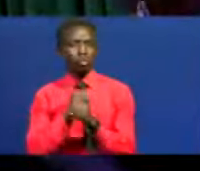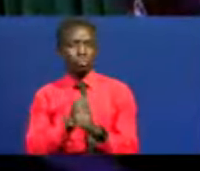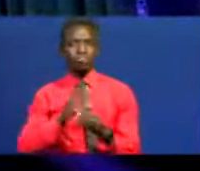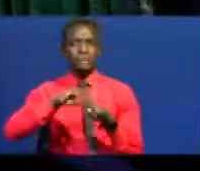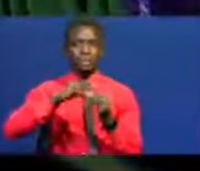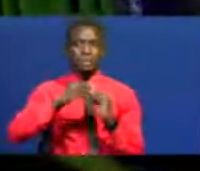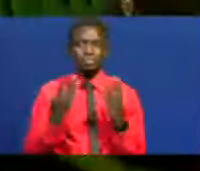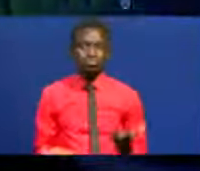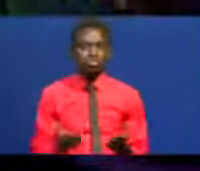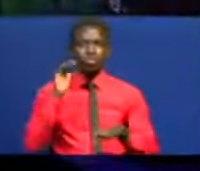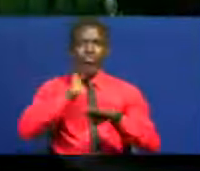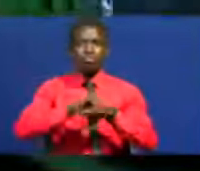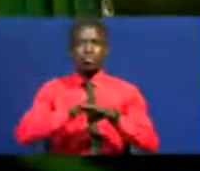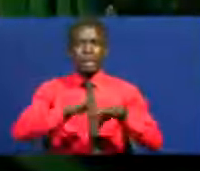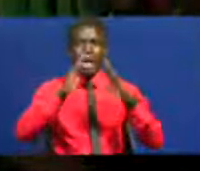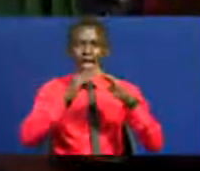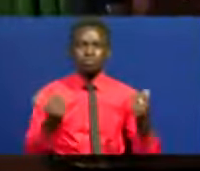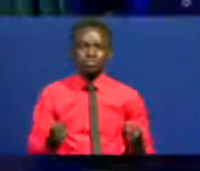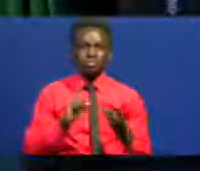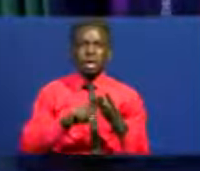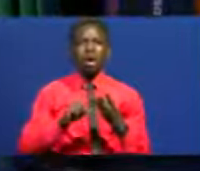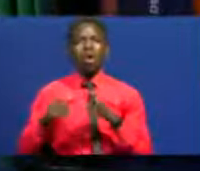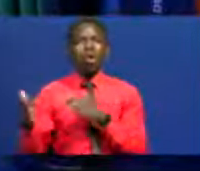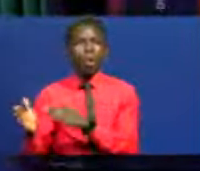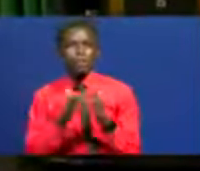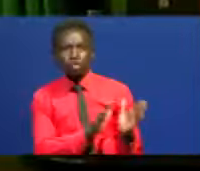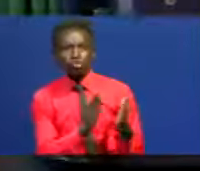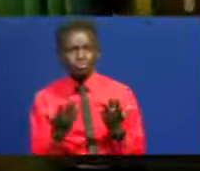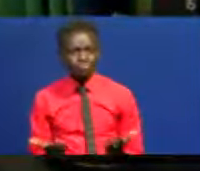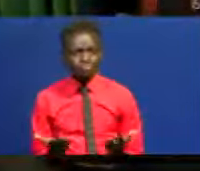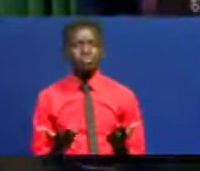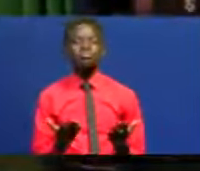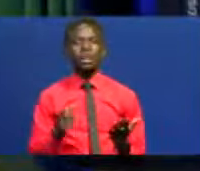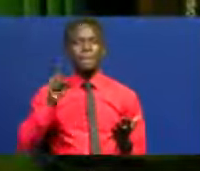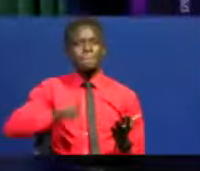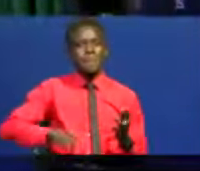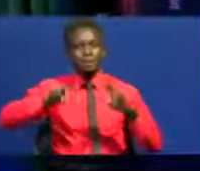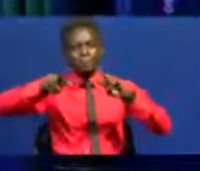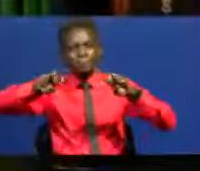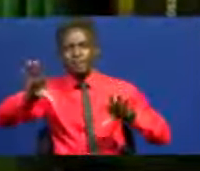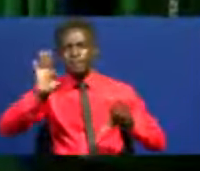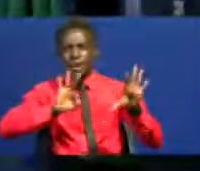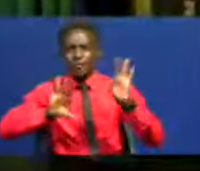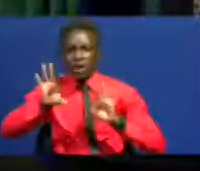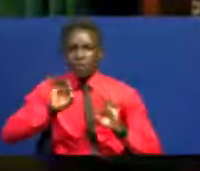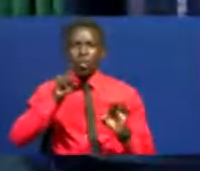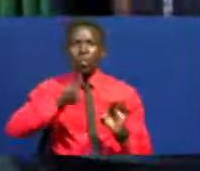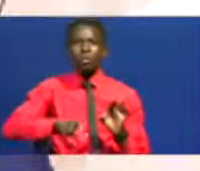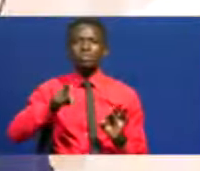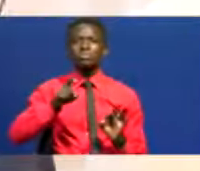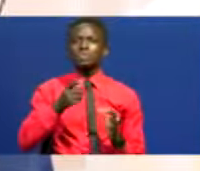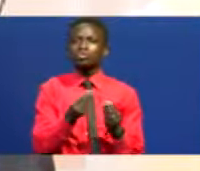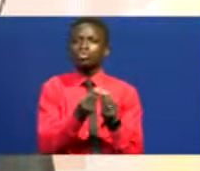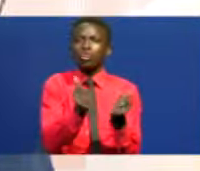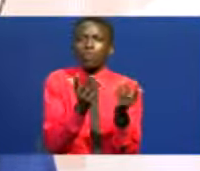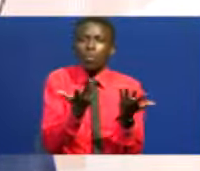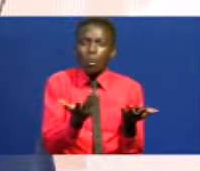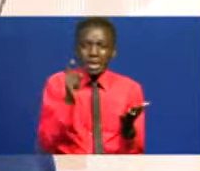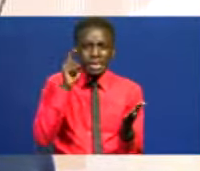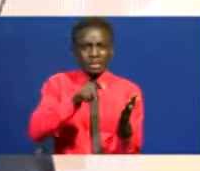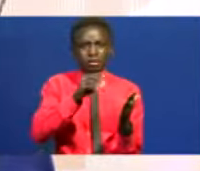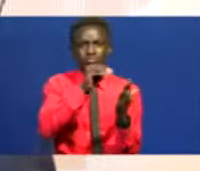governance, in terms of opportunities. So we must find out what are the things that we need to put in places to address the need of these